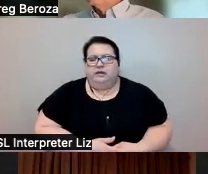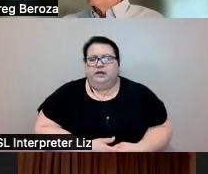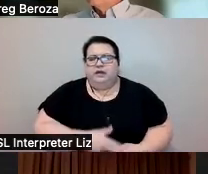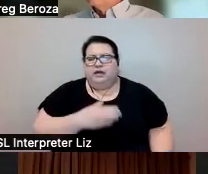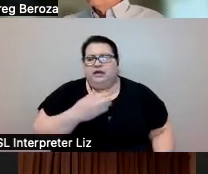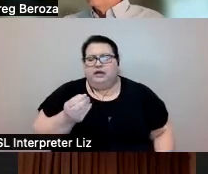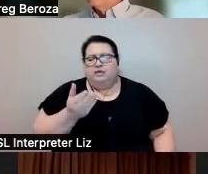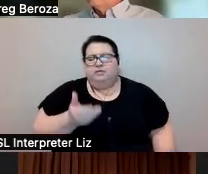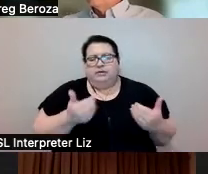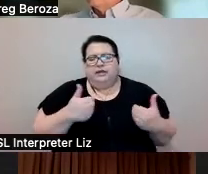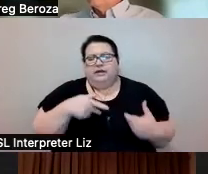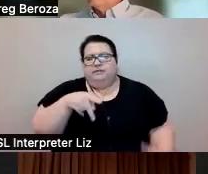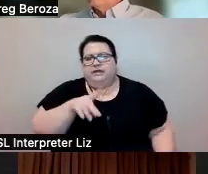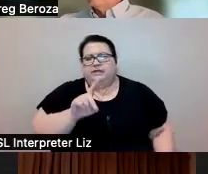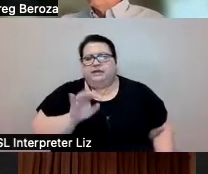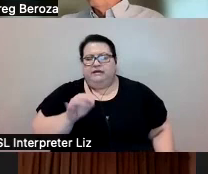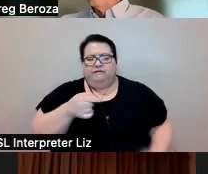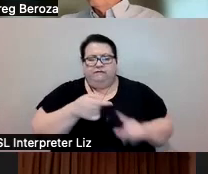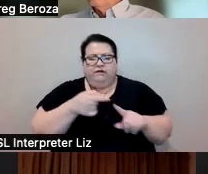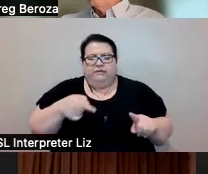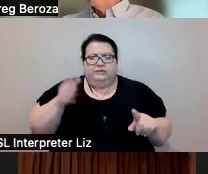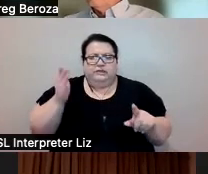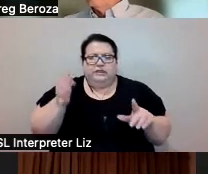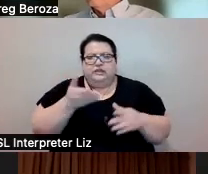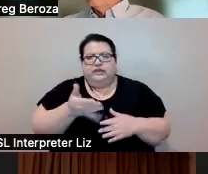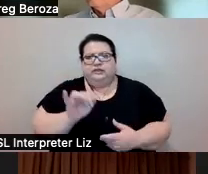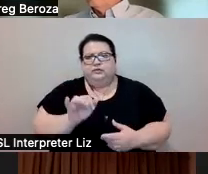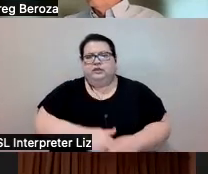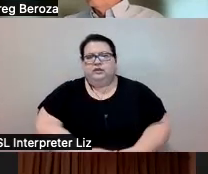we'll probably have the PDF of the presentation as well there.